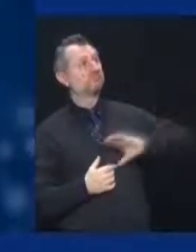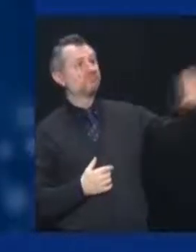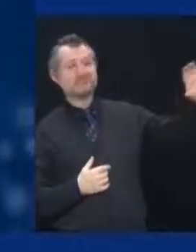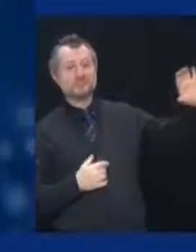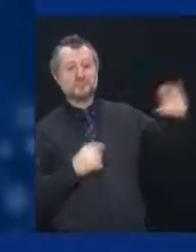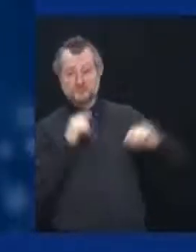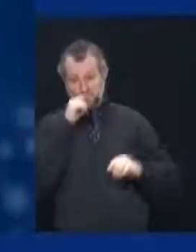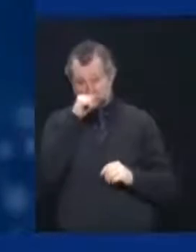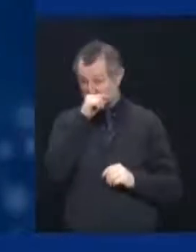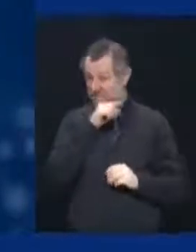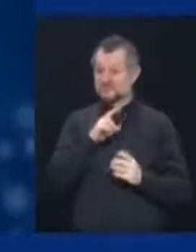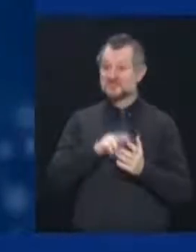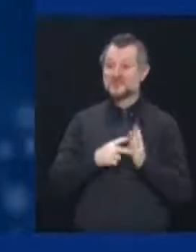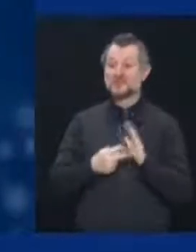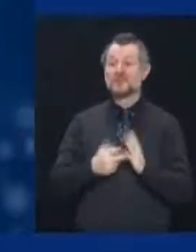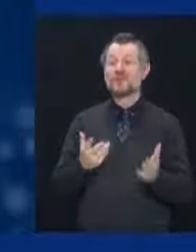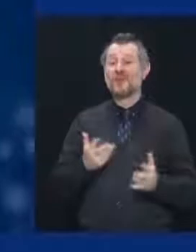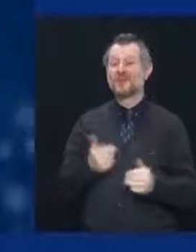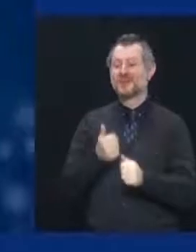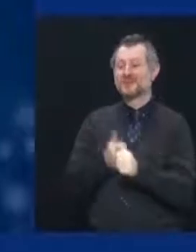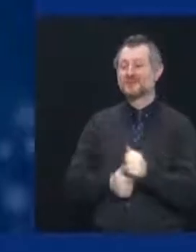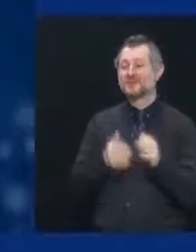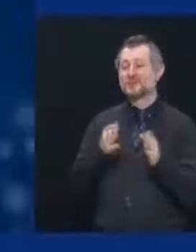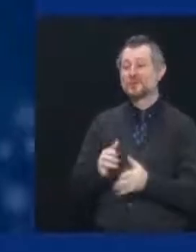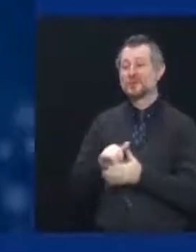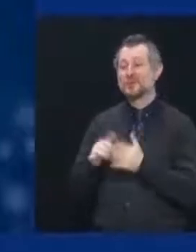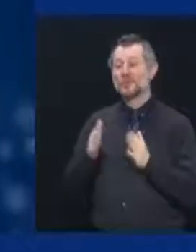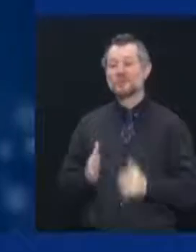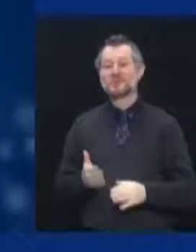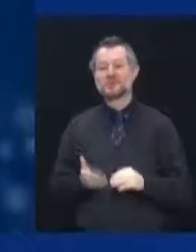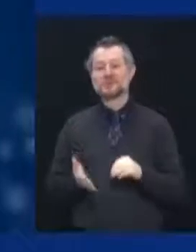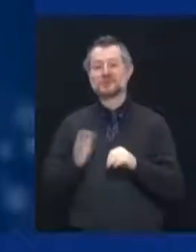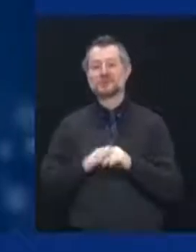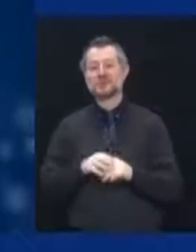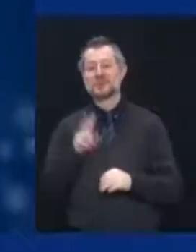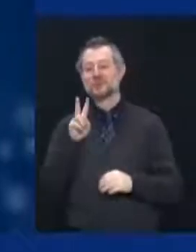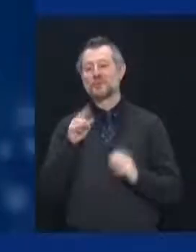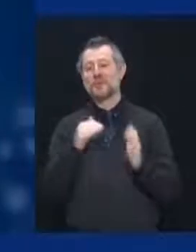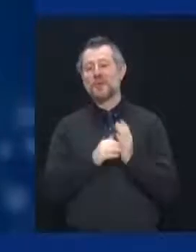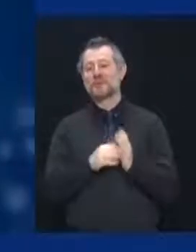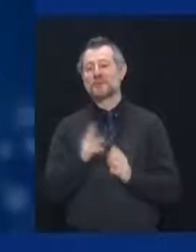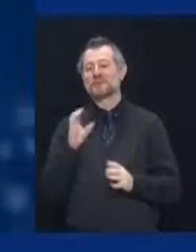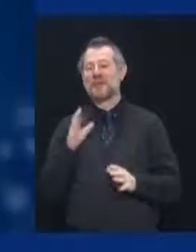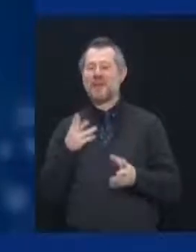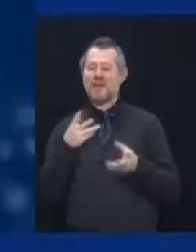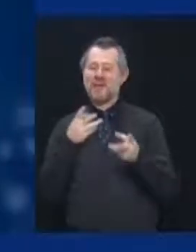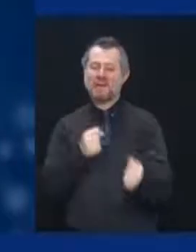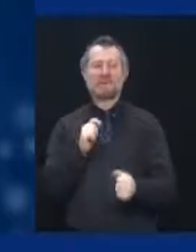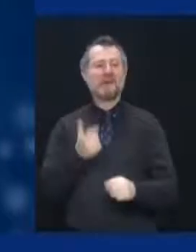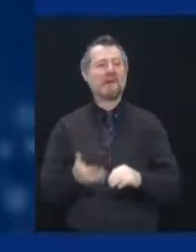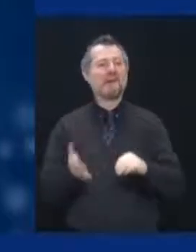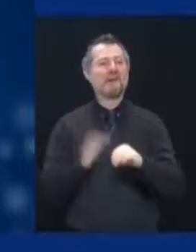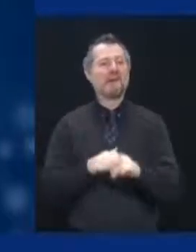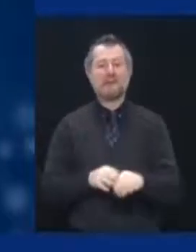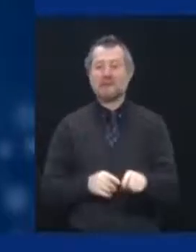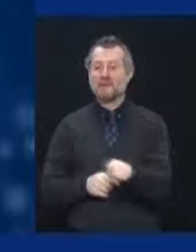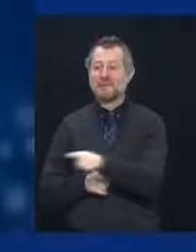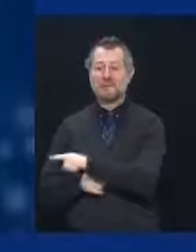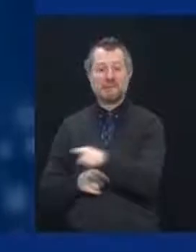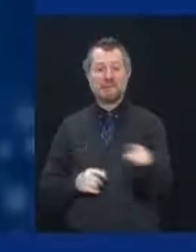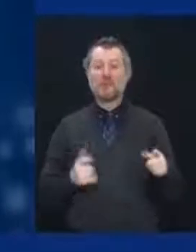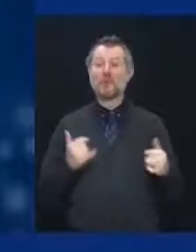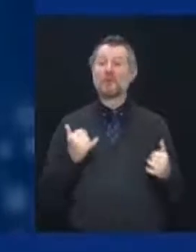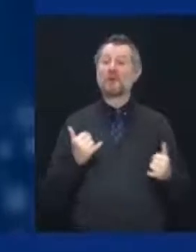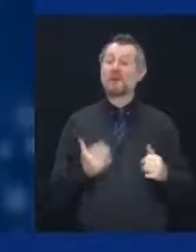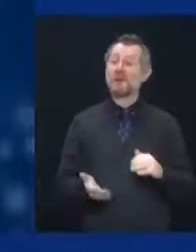$2,600 for the average New York taxpayer. And then, on top of that, the federal government